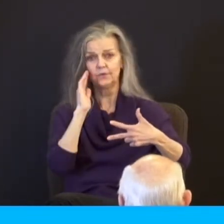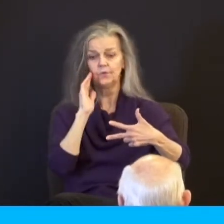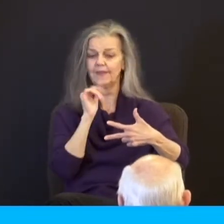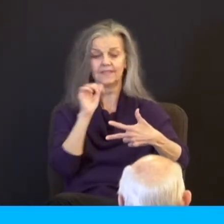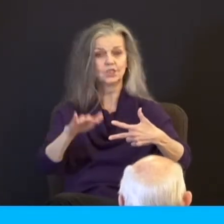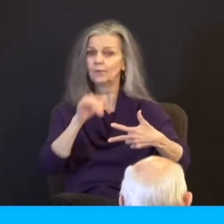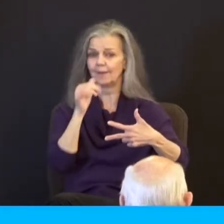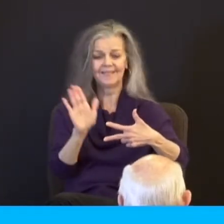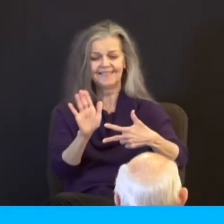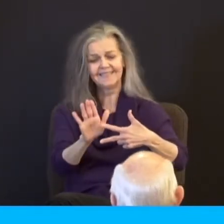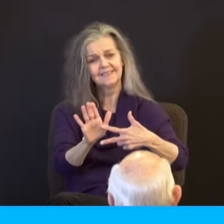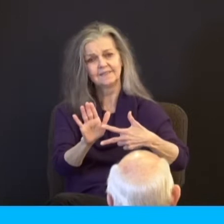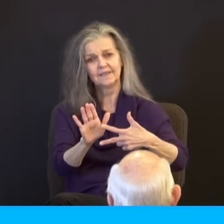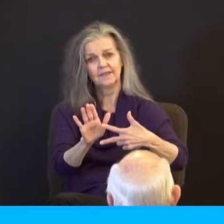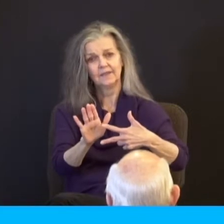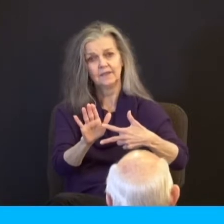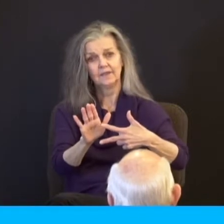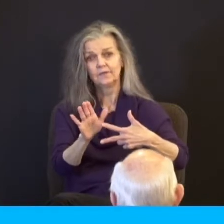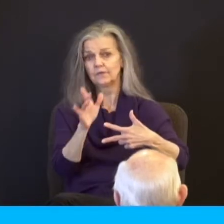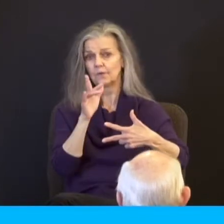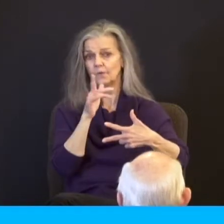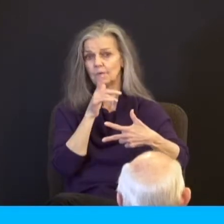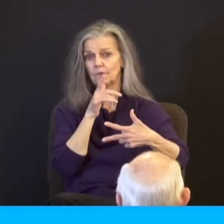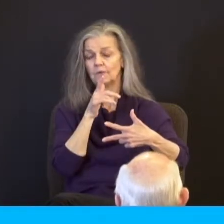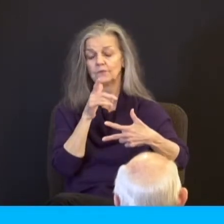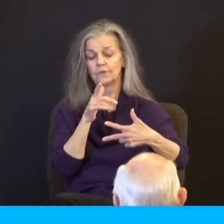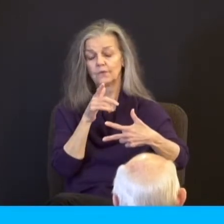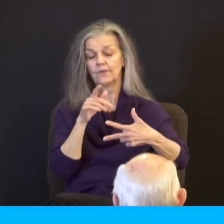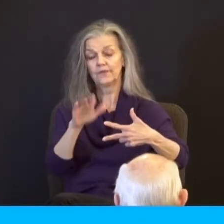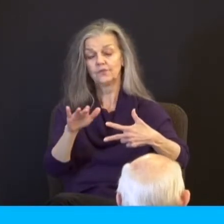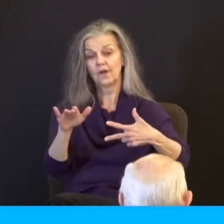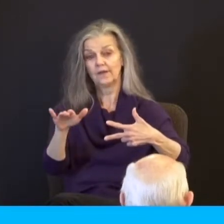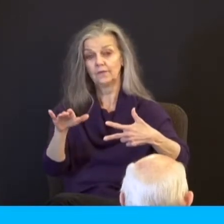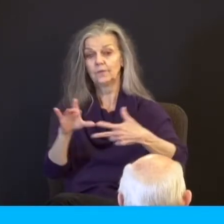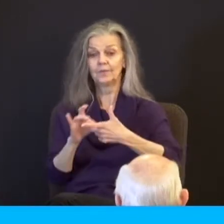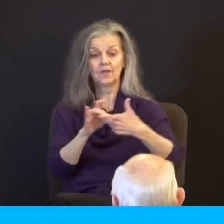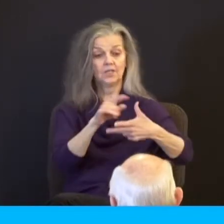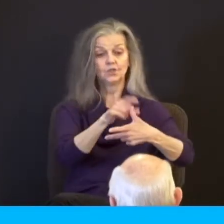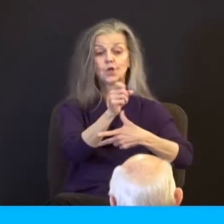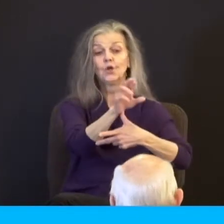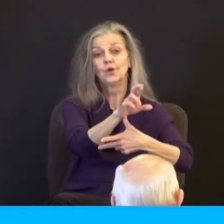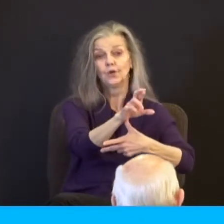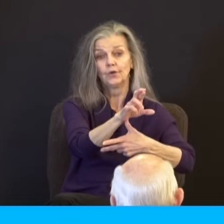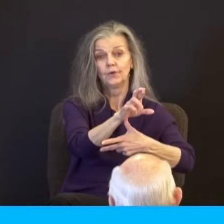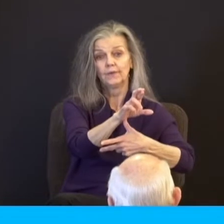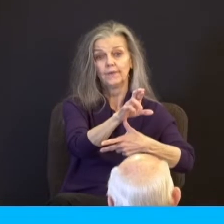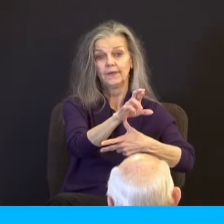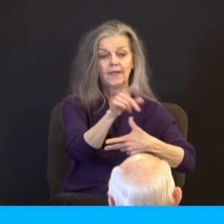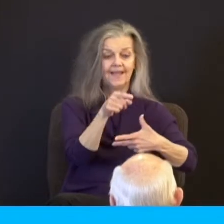his. So who will this kid inherit in the place of? Who was Firstborn. What does the firstborn